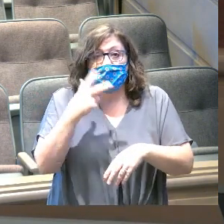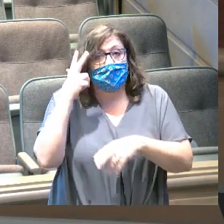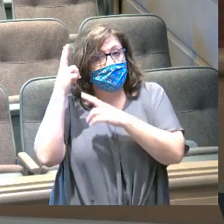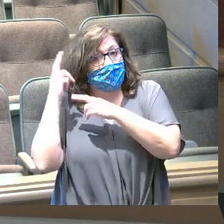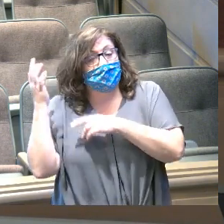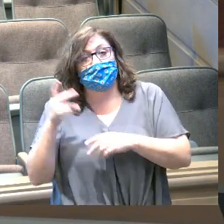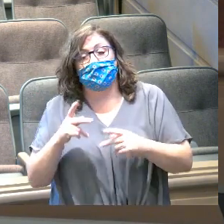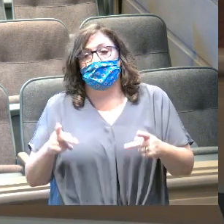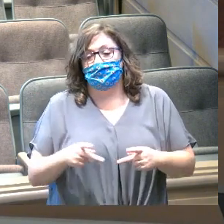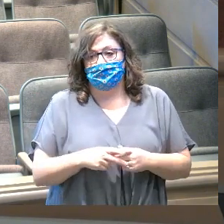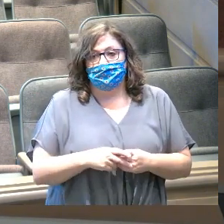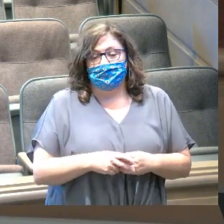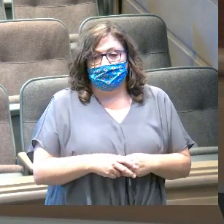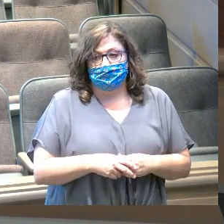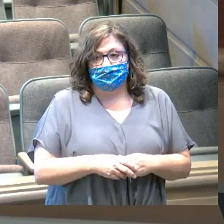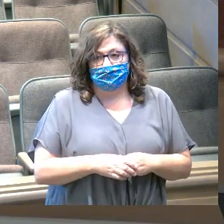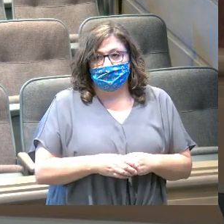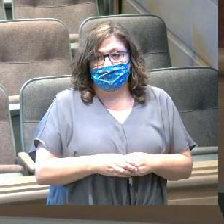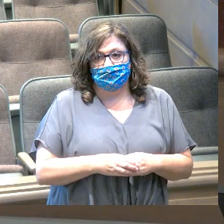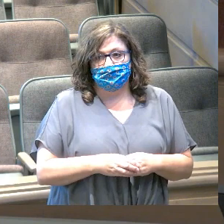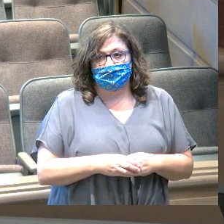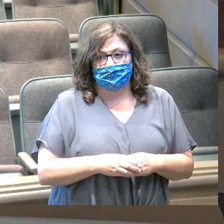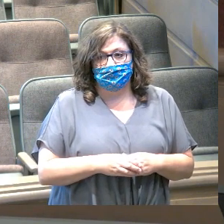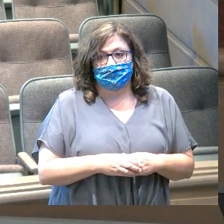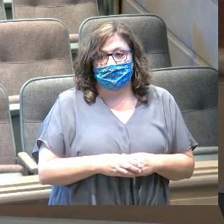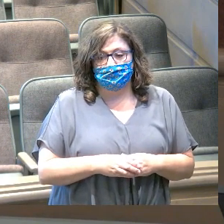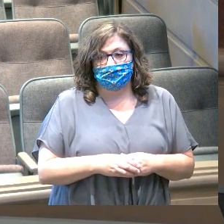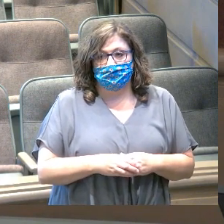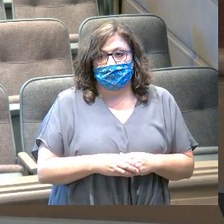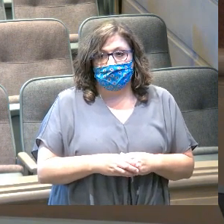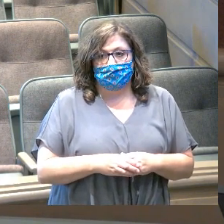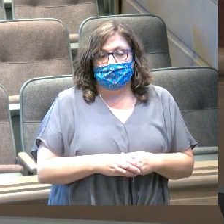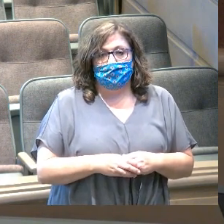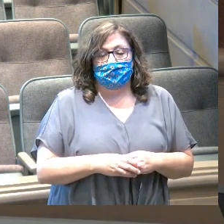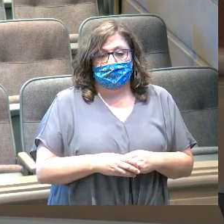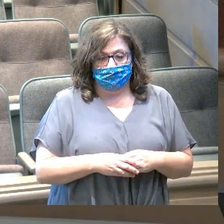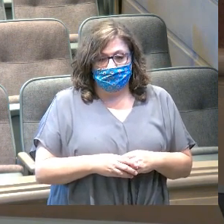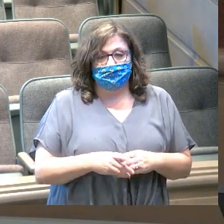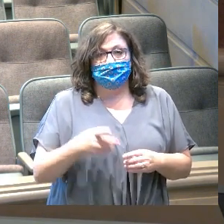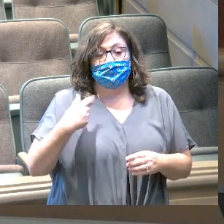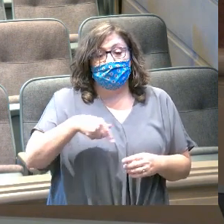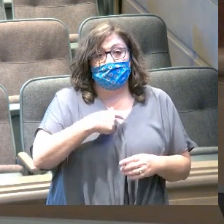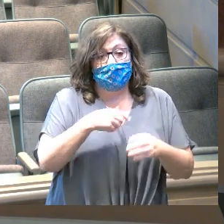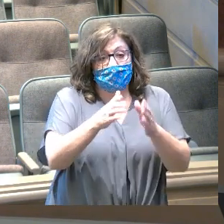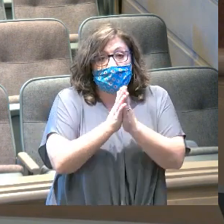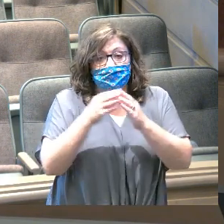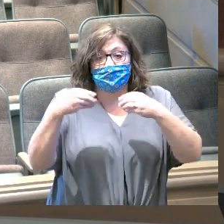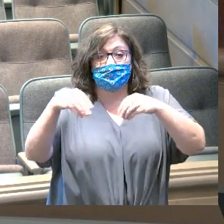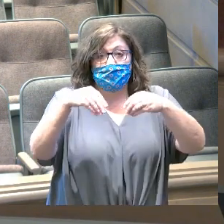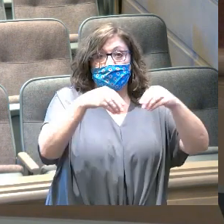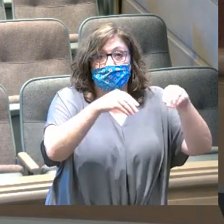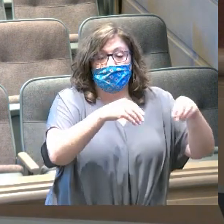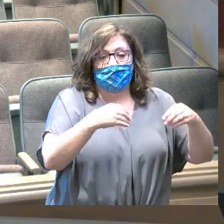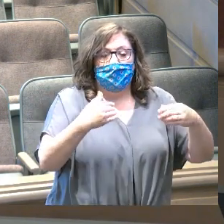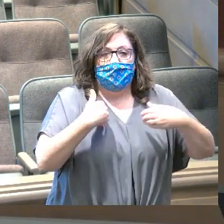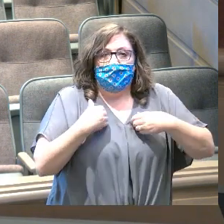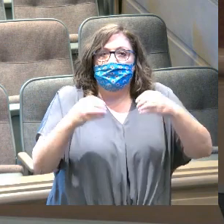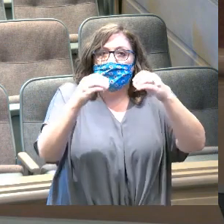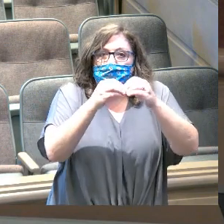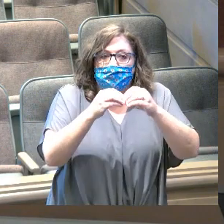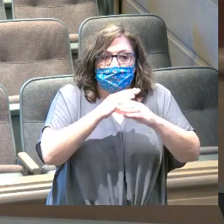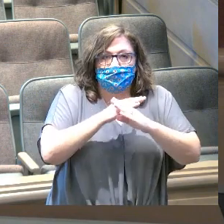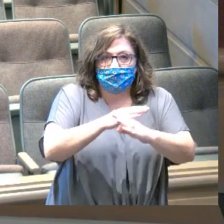shops, other businesses. We are asking retailers to implement additional precautions